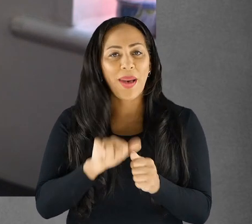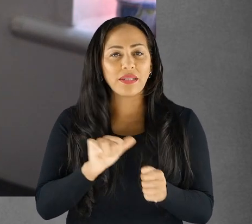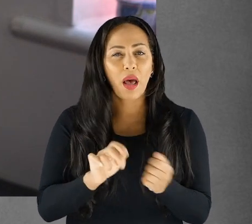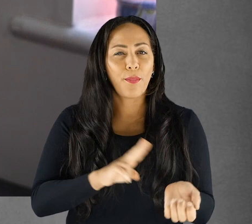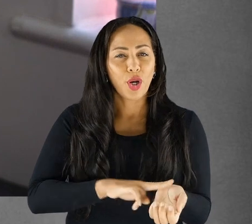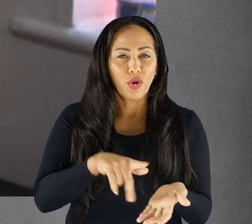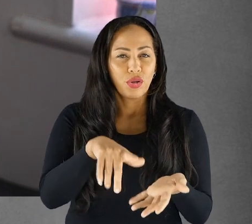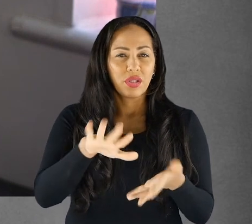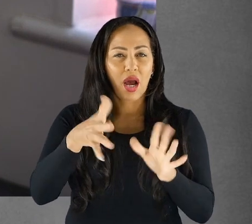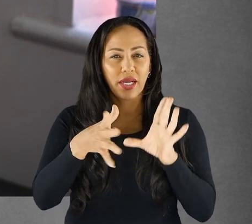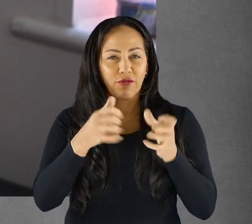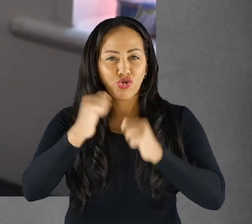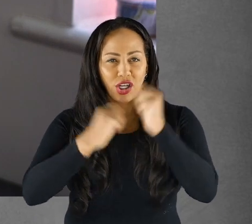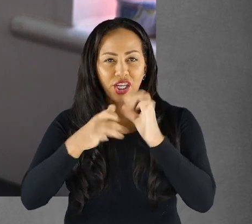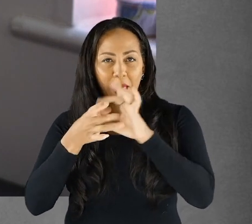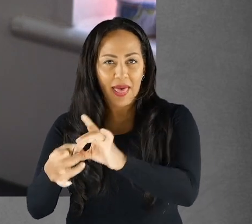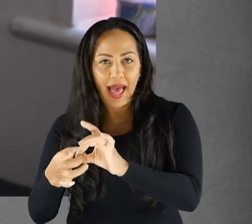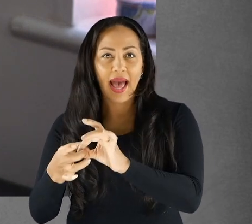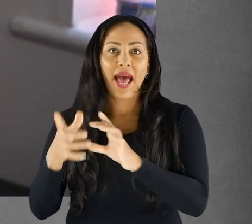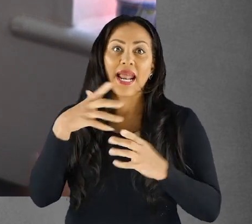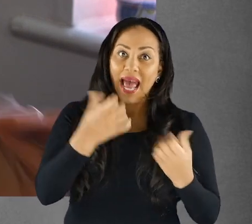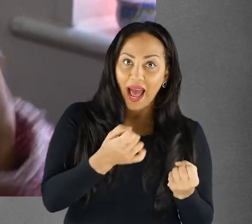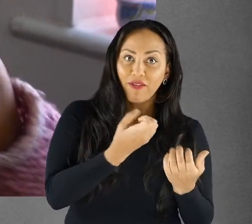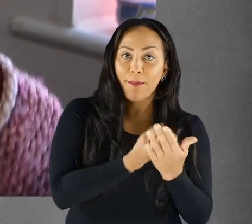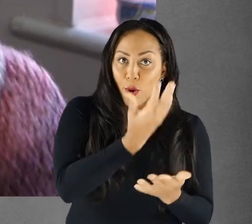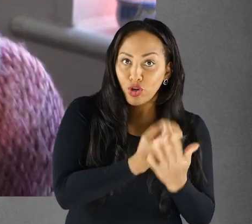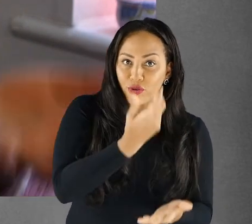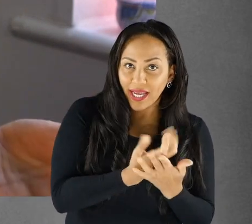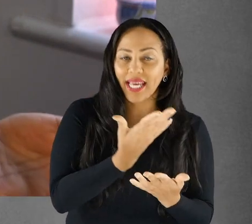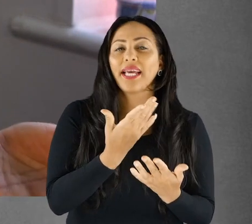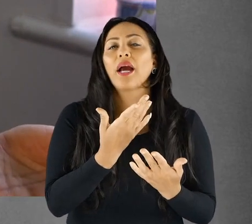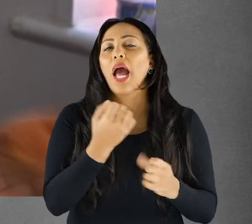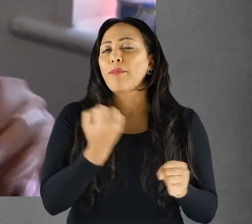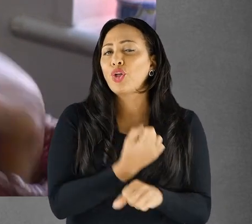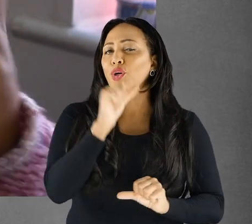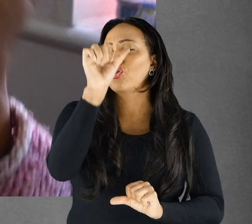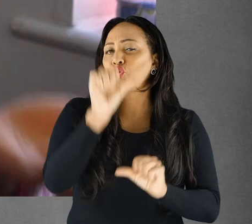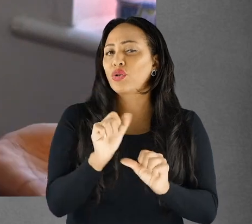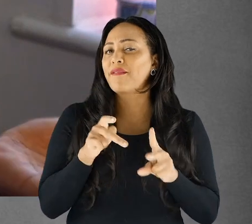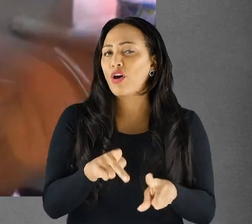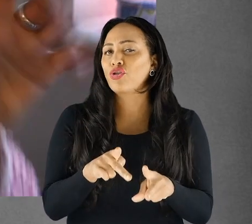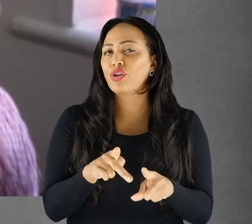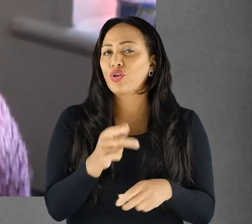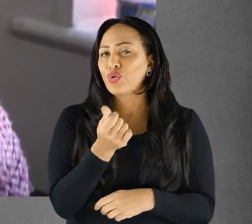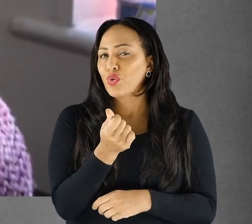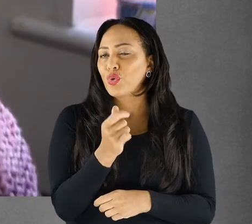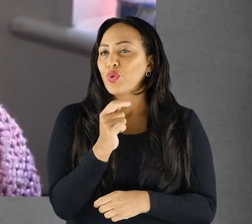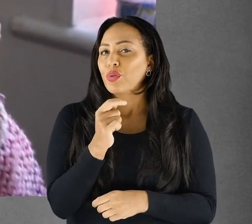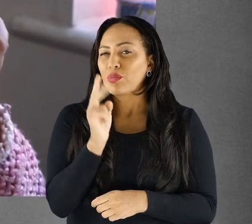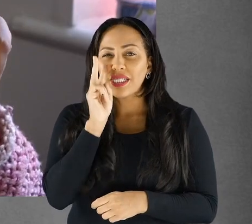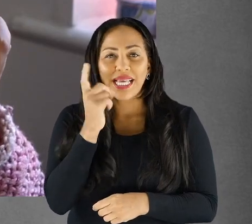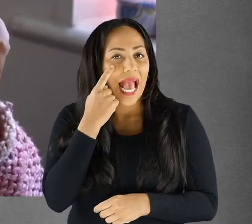song called Mo Better Blues. So I worked it around that, and I wrote some poetry around that, so a bit of spoken word. I'm doing a